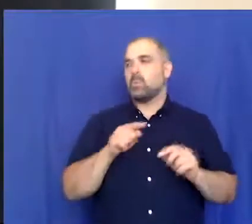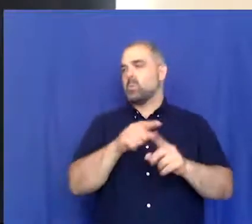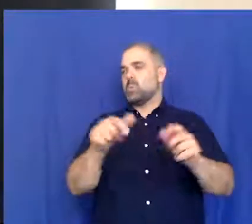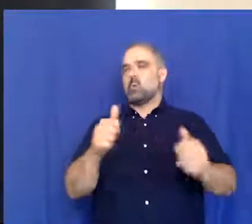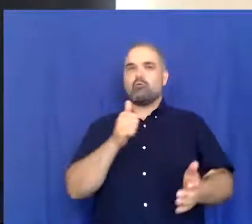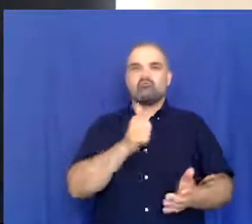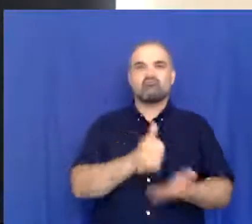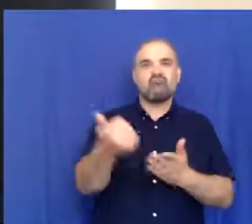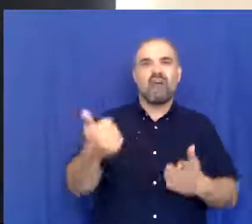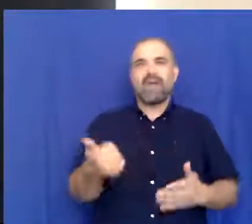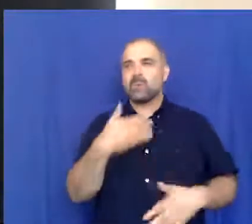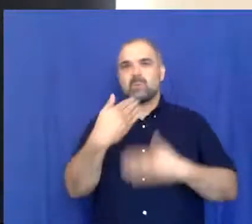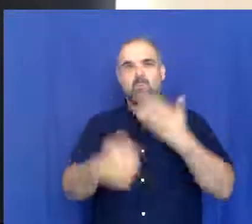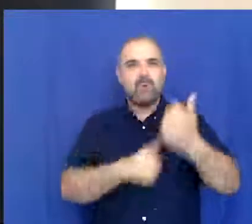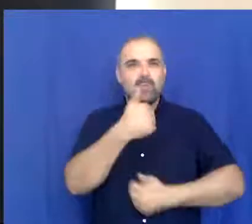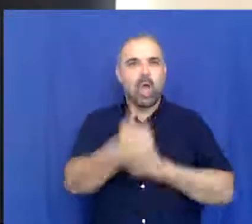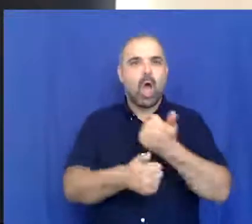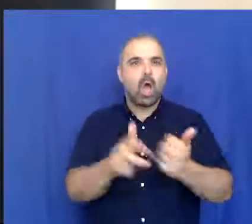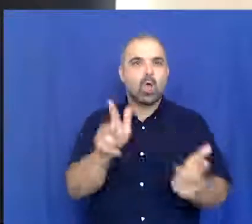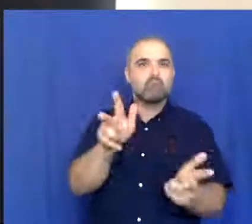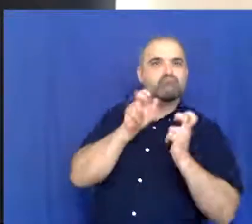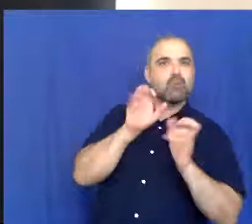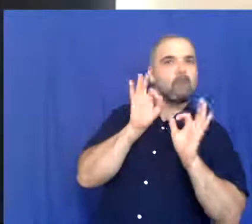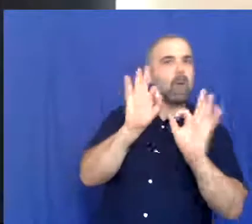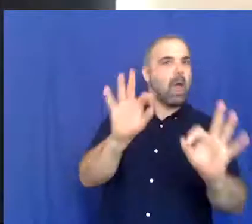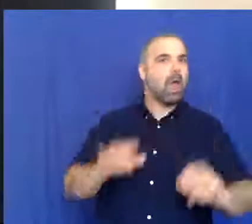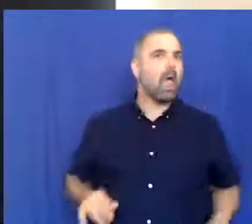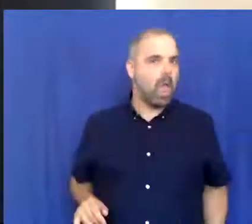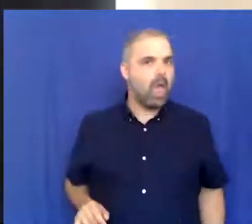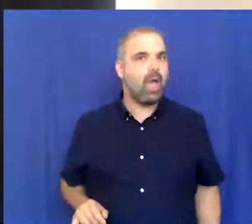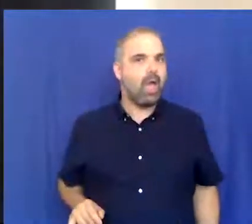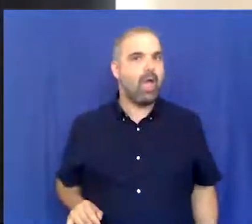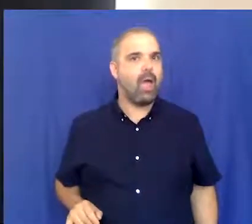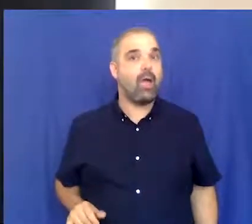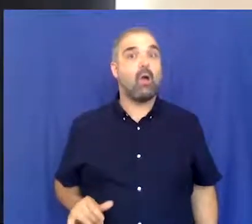You did such a great job. Great listening, everyone.